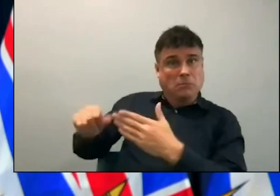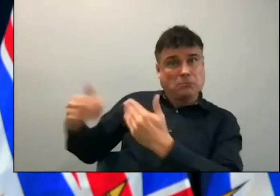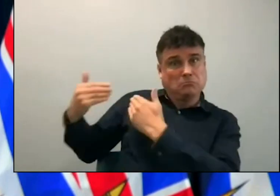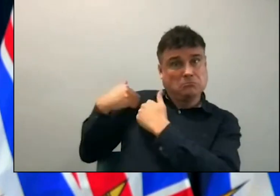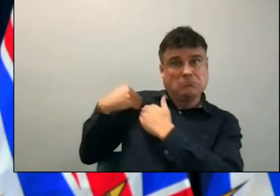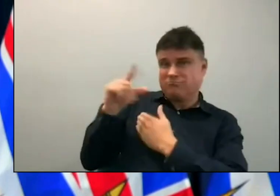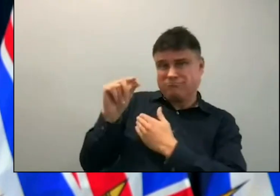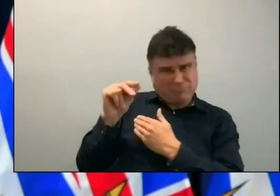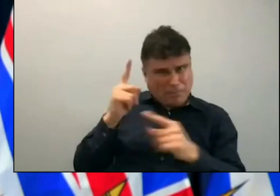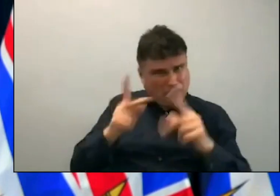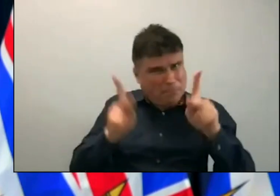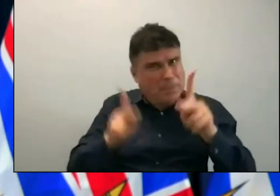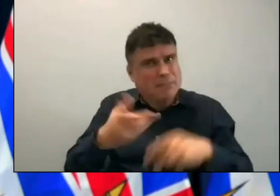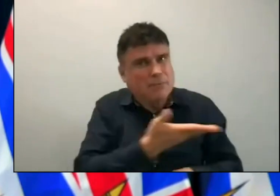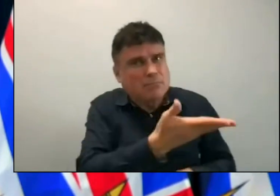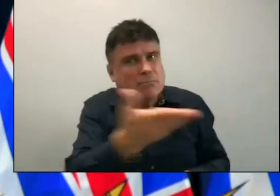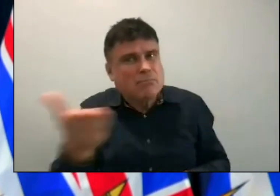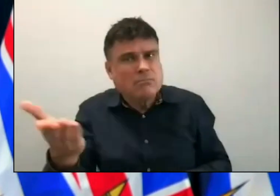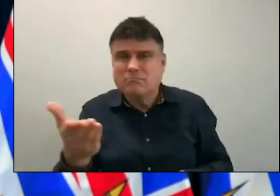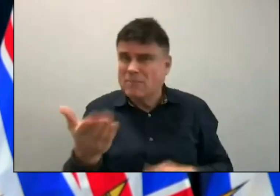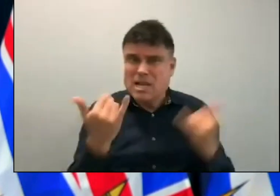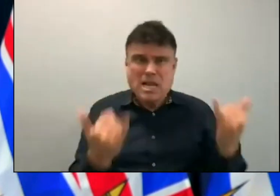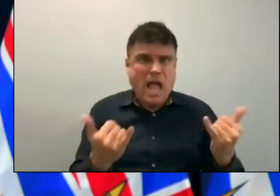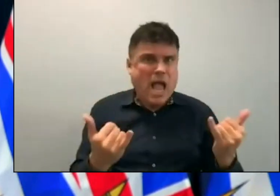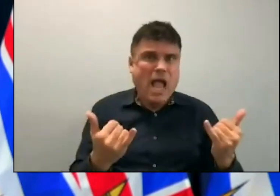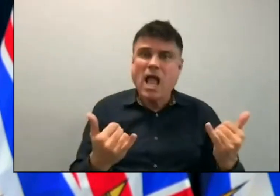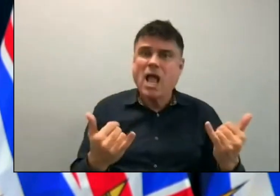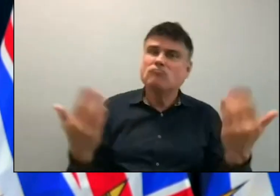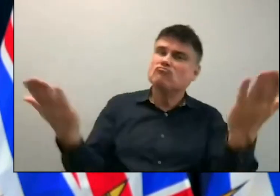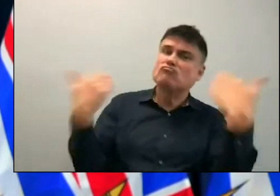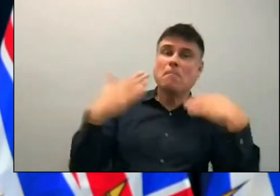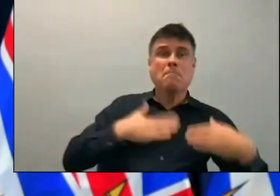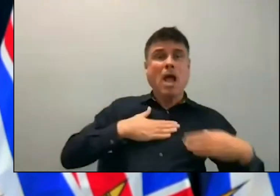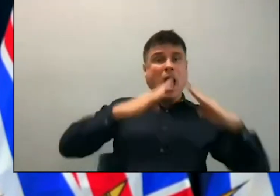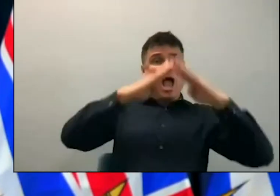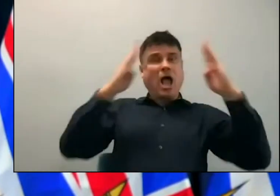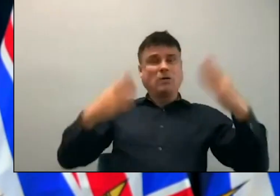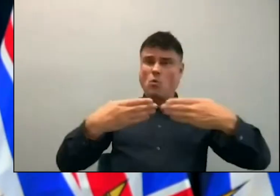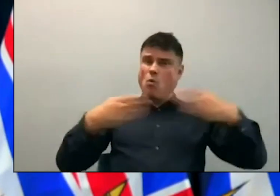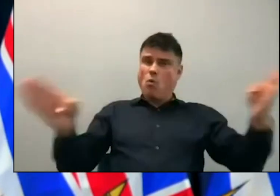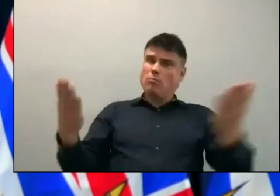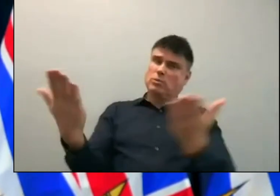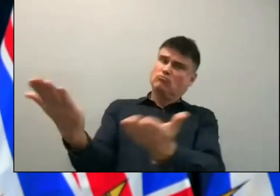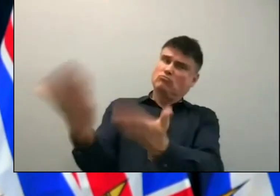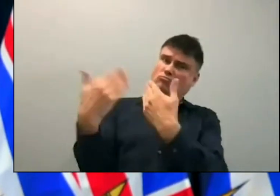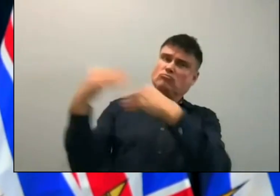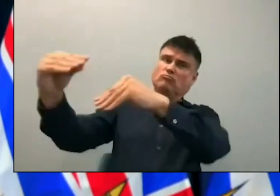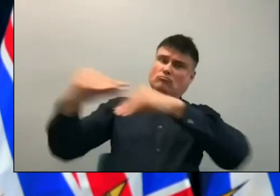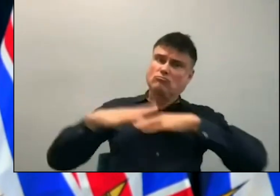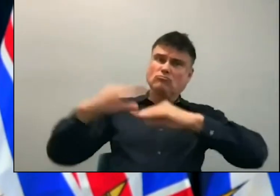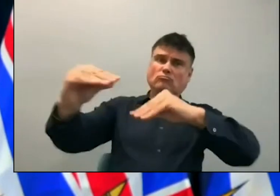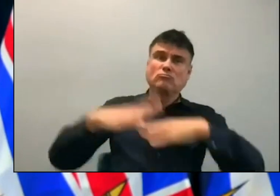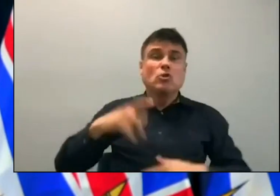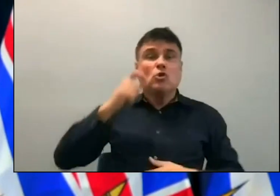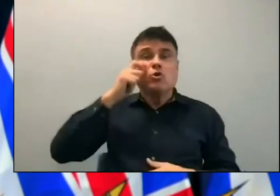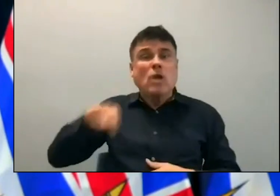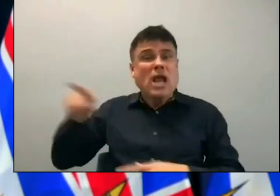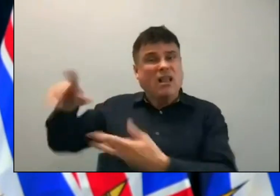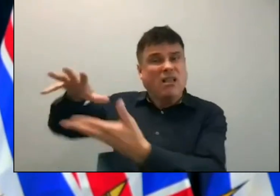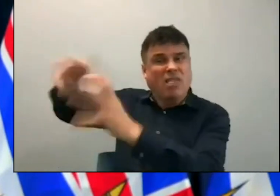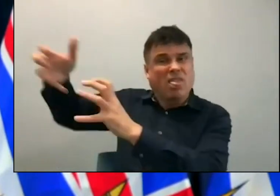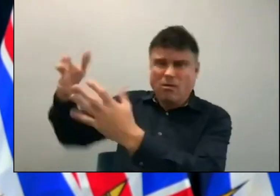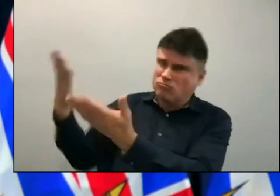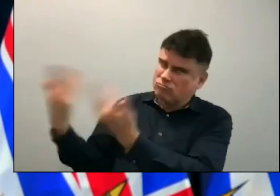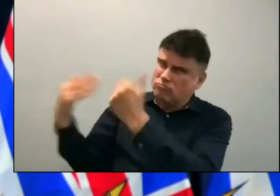across the spectrum are opening their hearts and their homes to those that are having their lives turned upside down. That's who